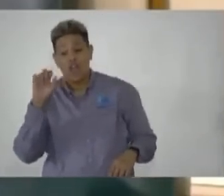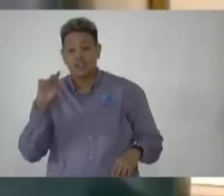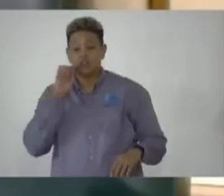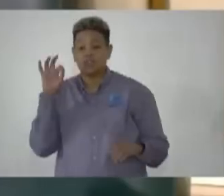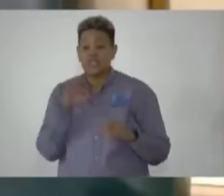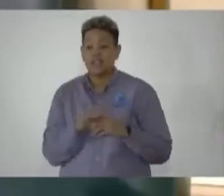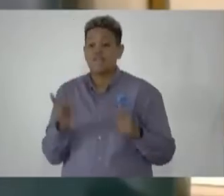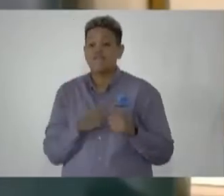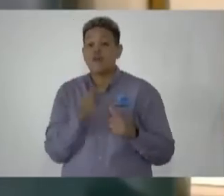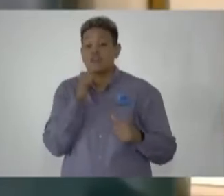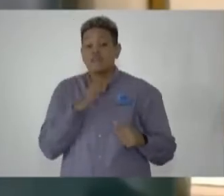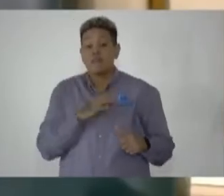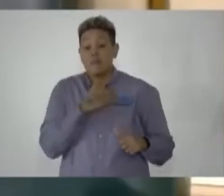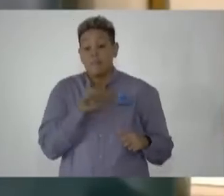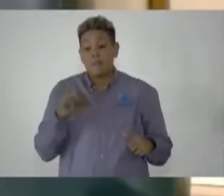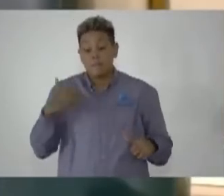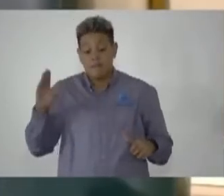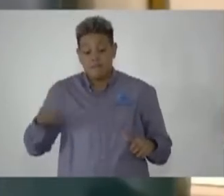of Parliament.